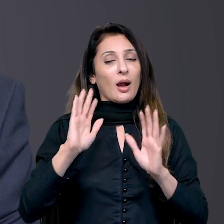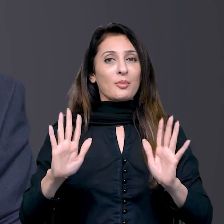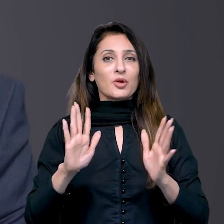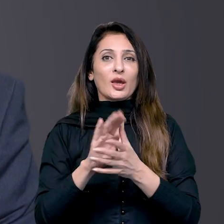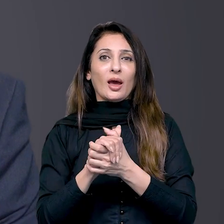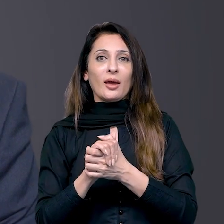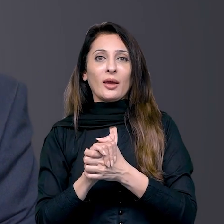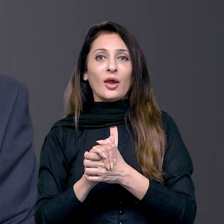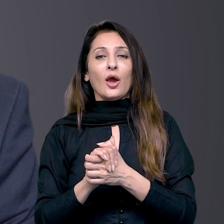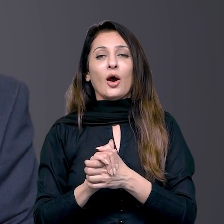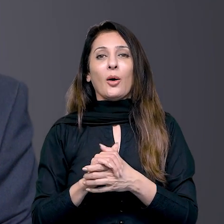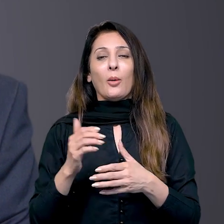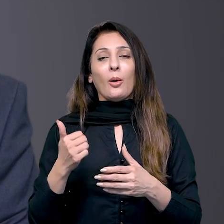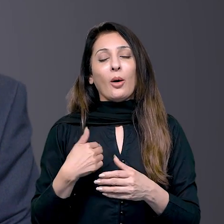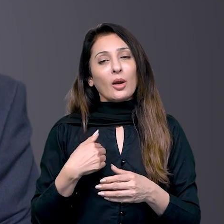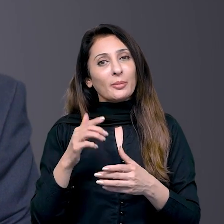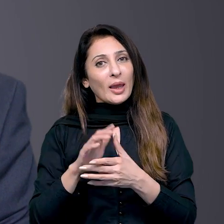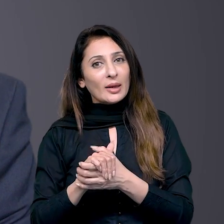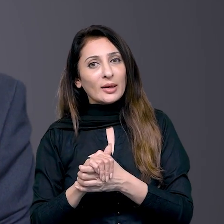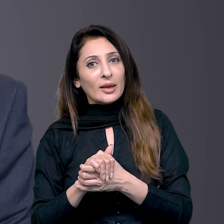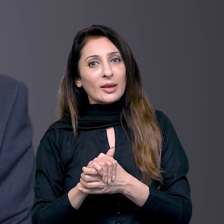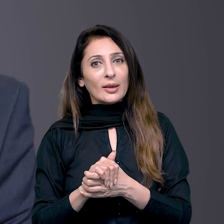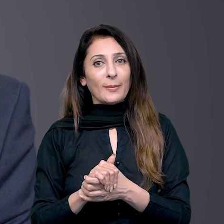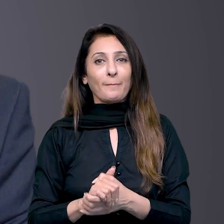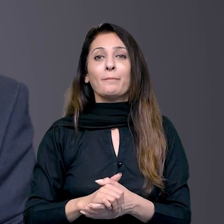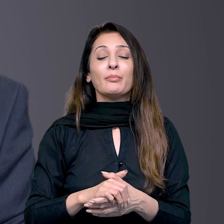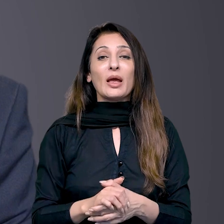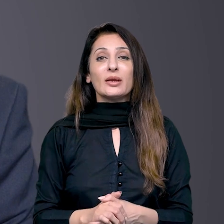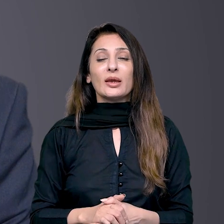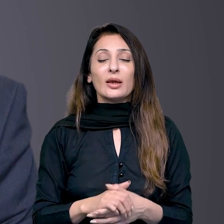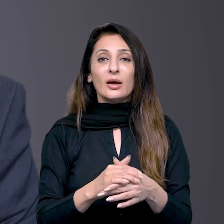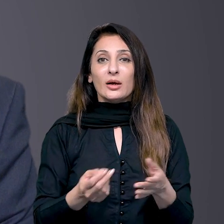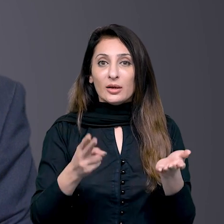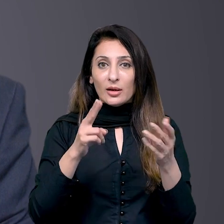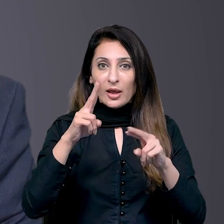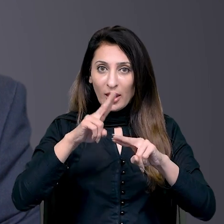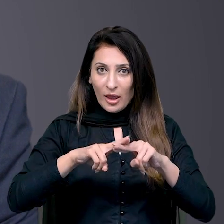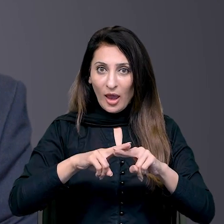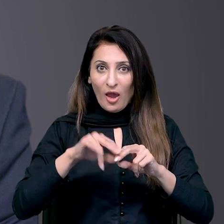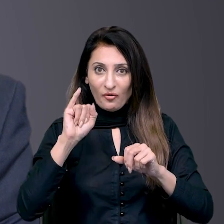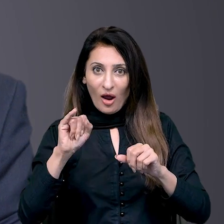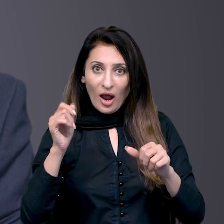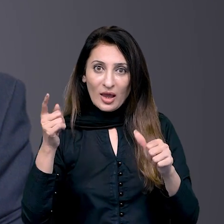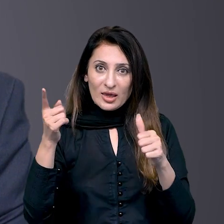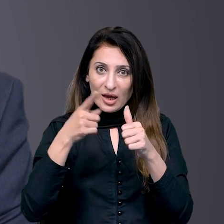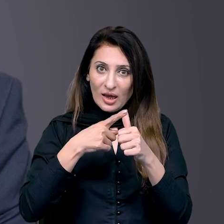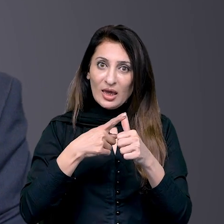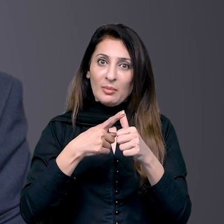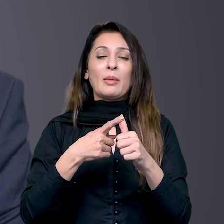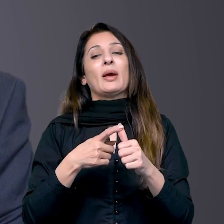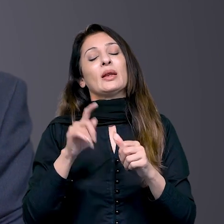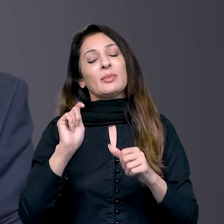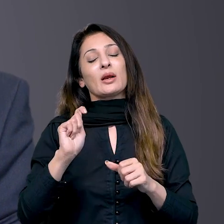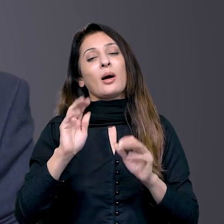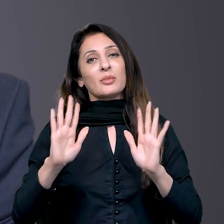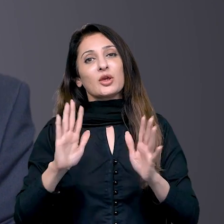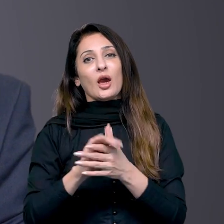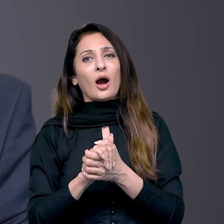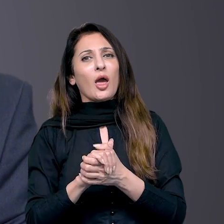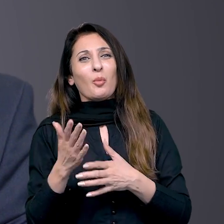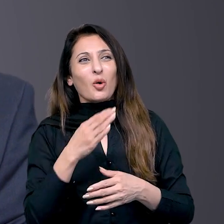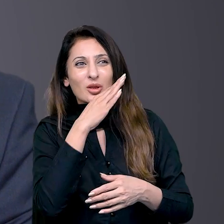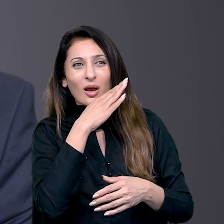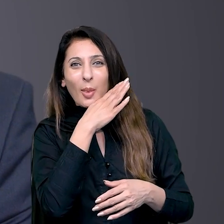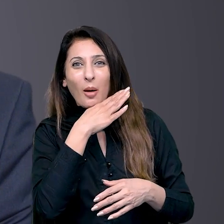and subsequently started doing NAB, FIA and other criminal ATA cases. ATA is anti-terrorism,